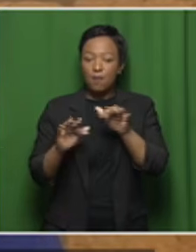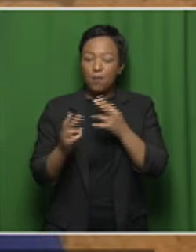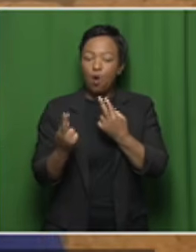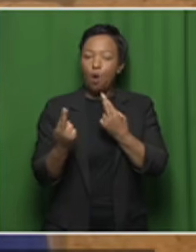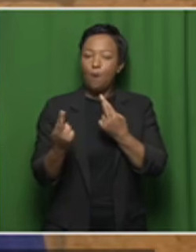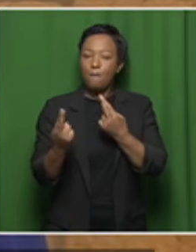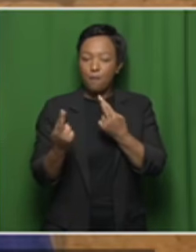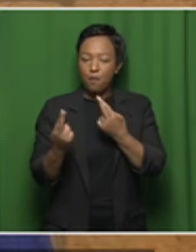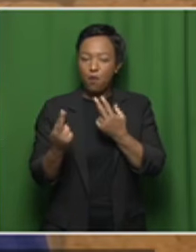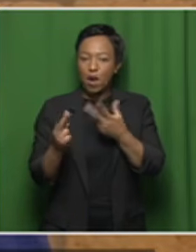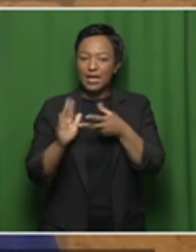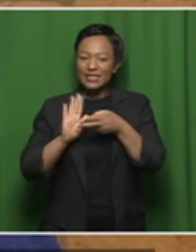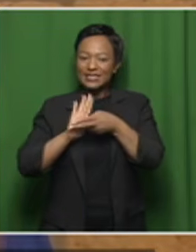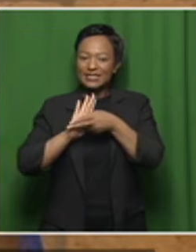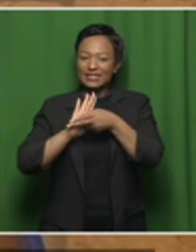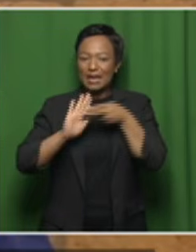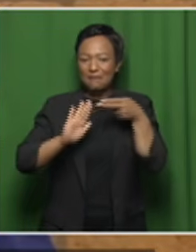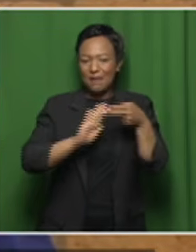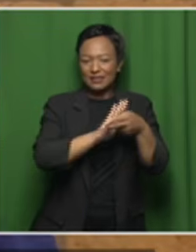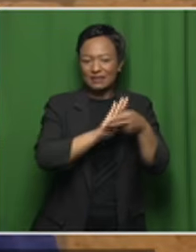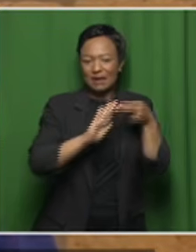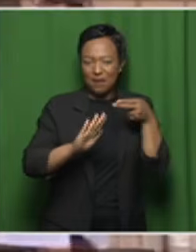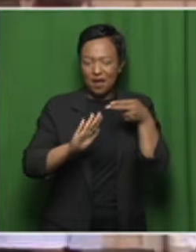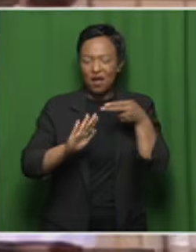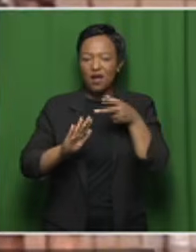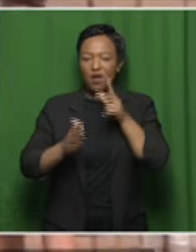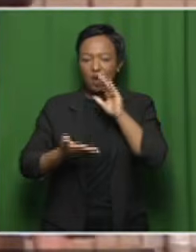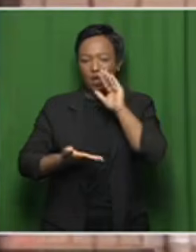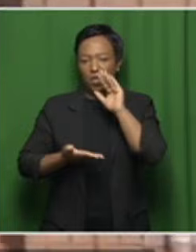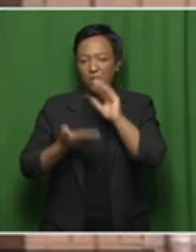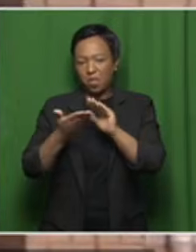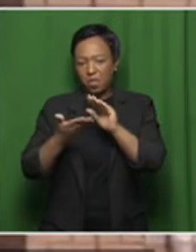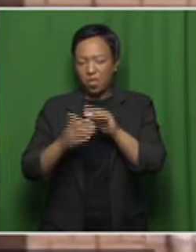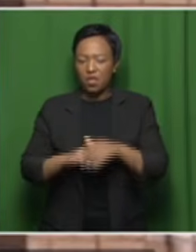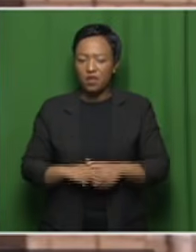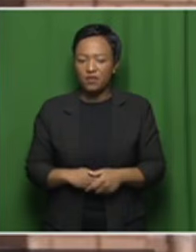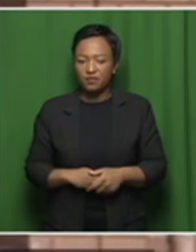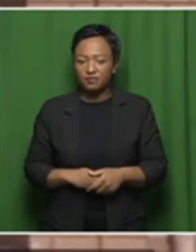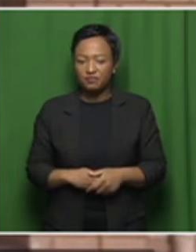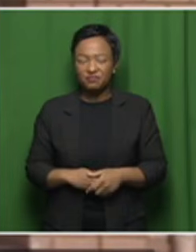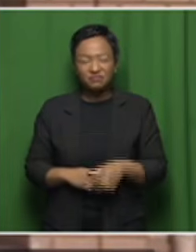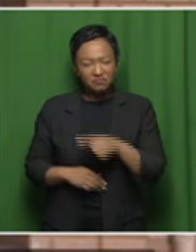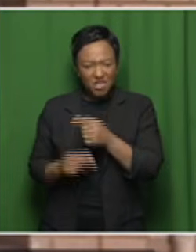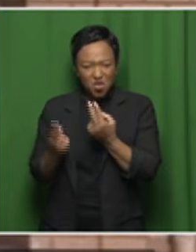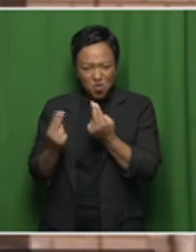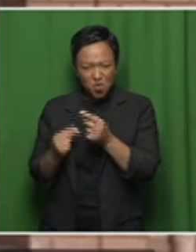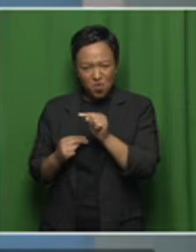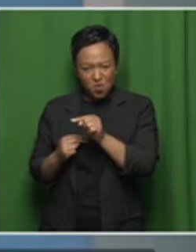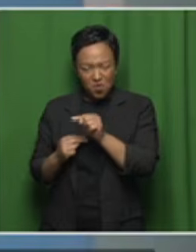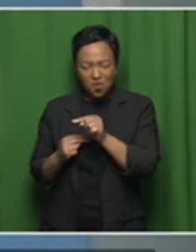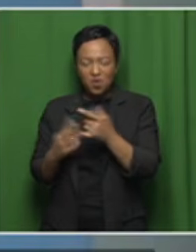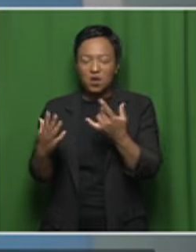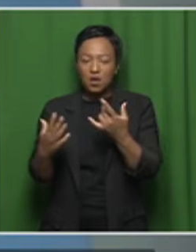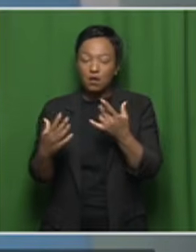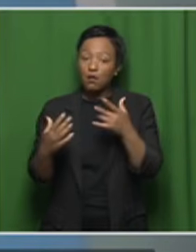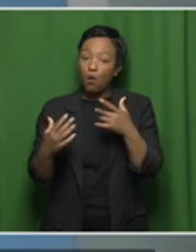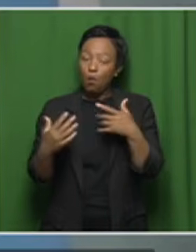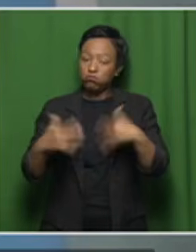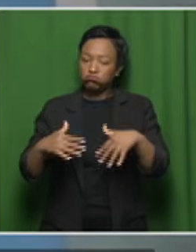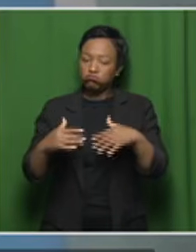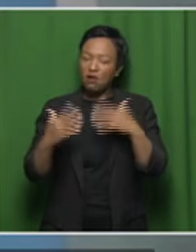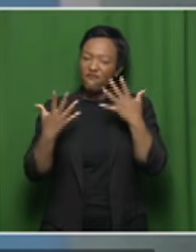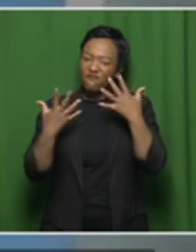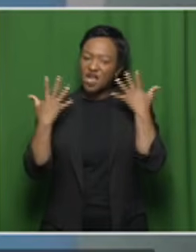be less than how it is right now. Lenacapavir is expected to bring a fresh approach to